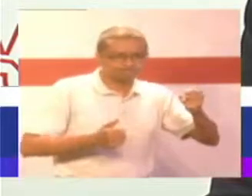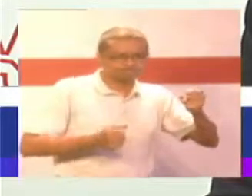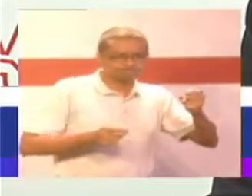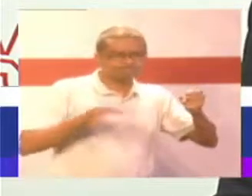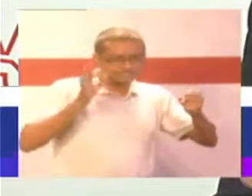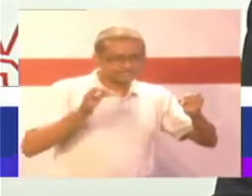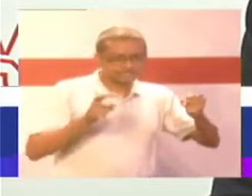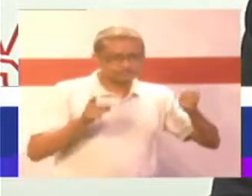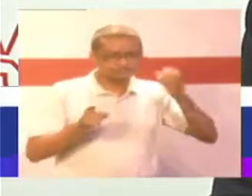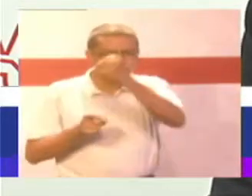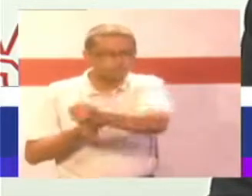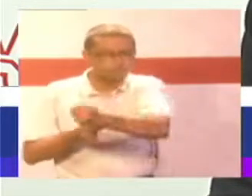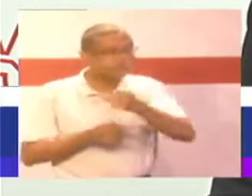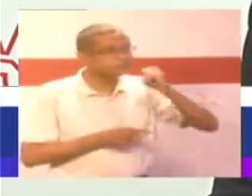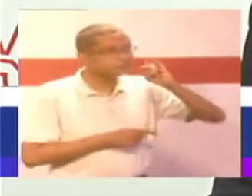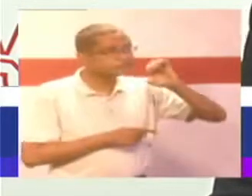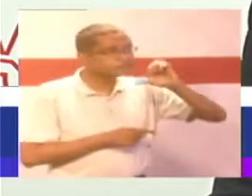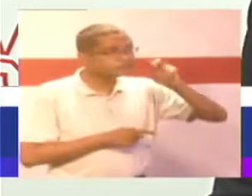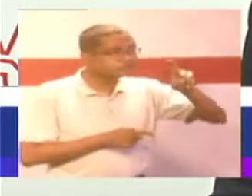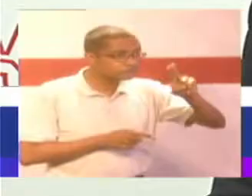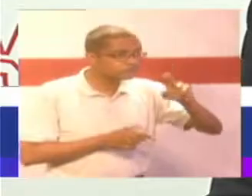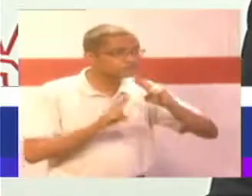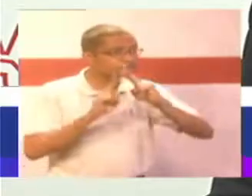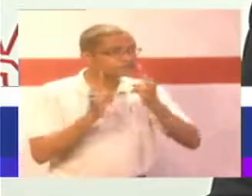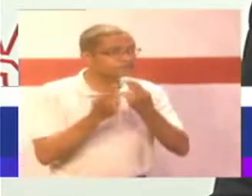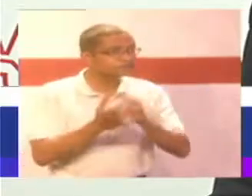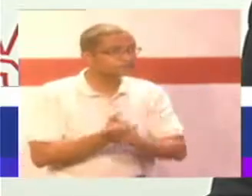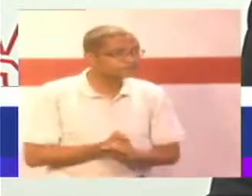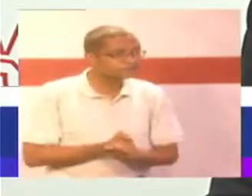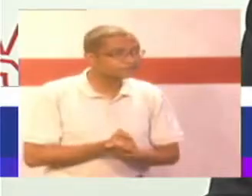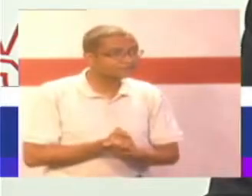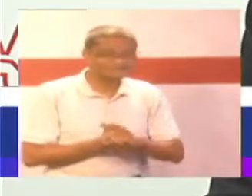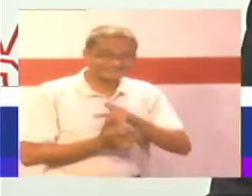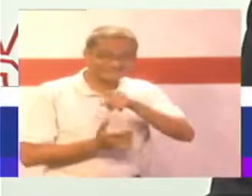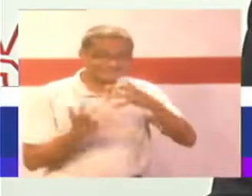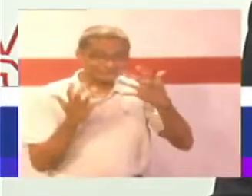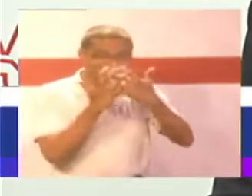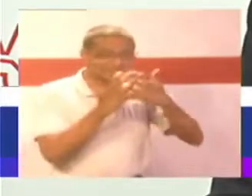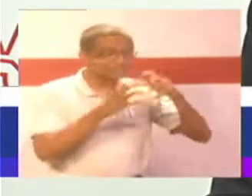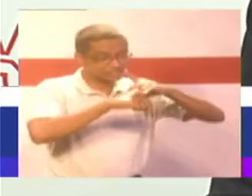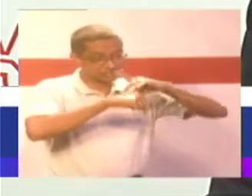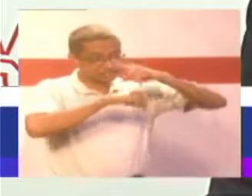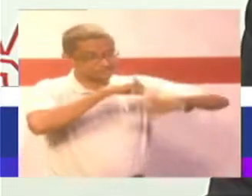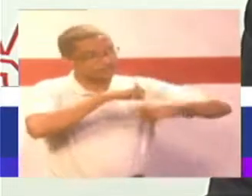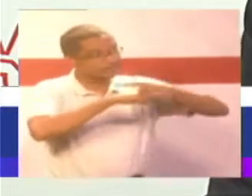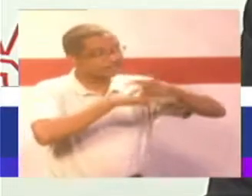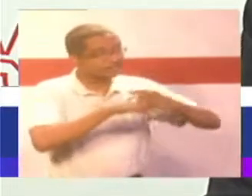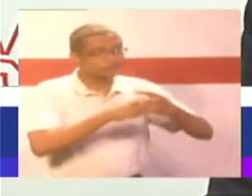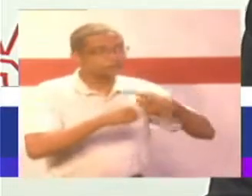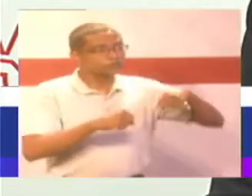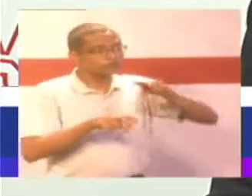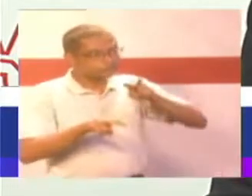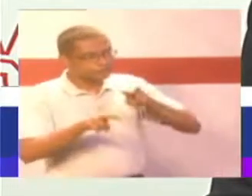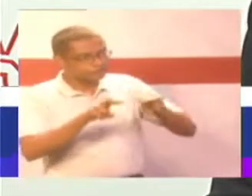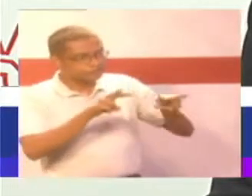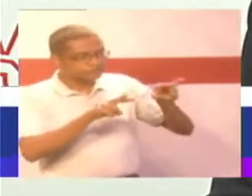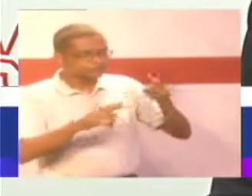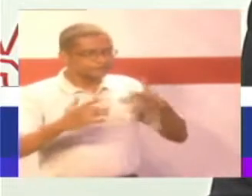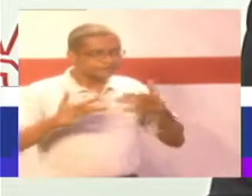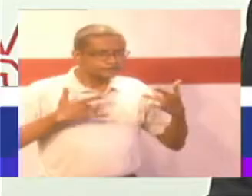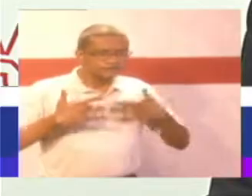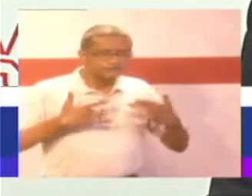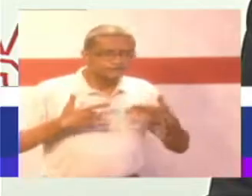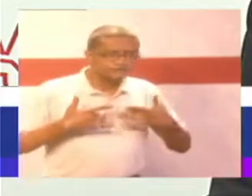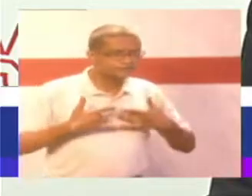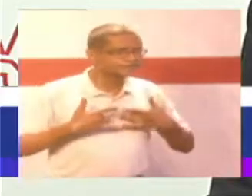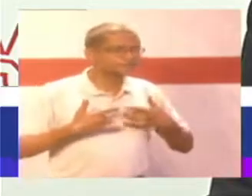unit. And I mean, this is an approach that is really occurring globally. It's a cause for concern, and of course we